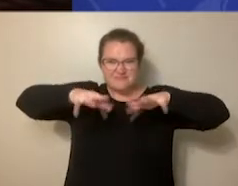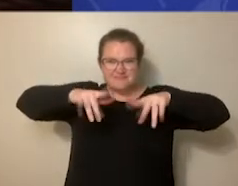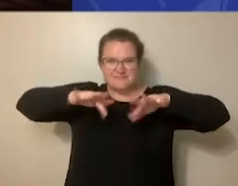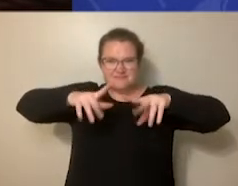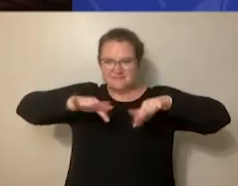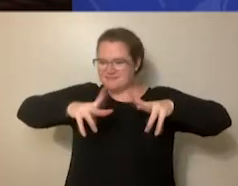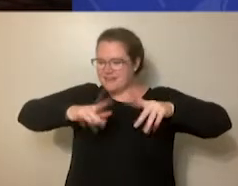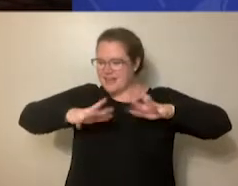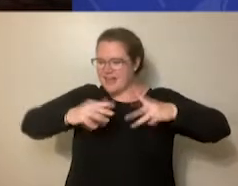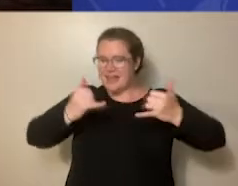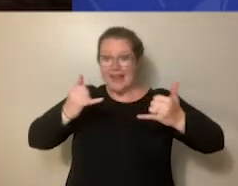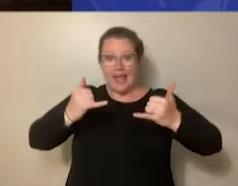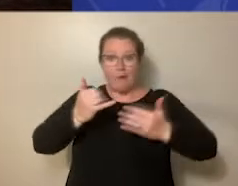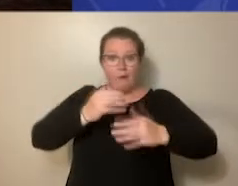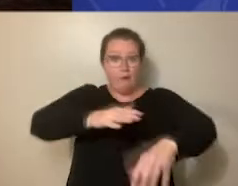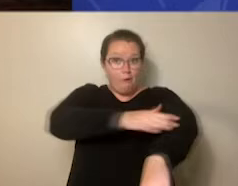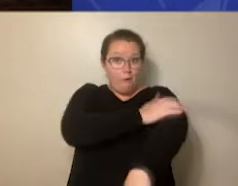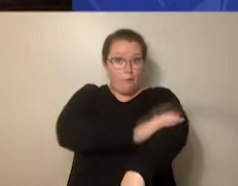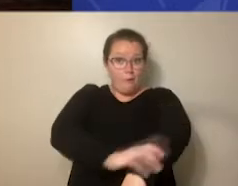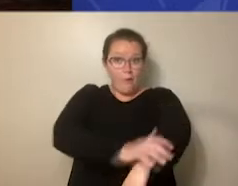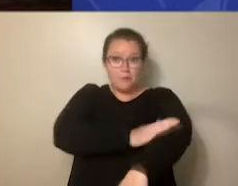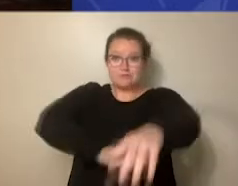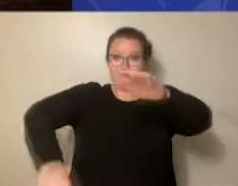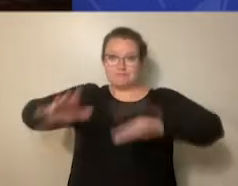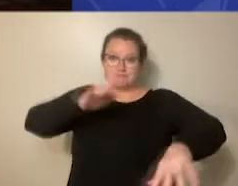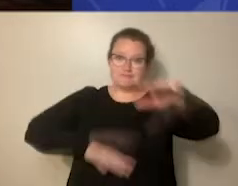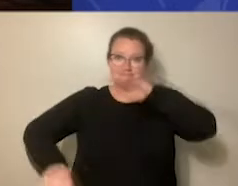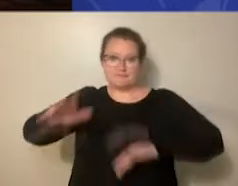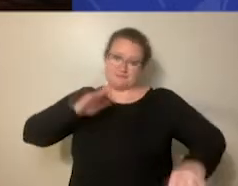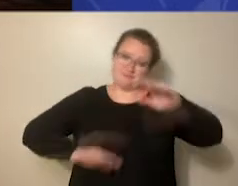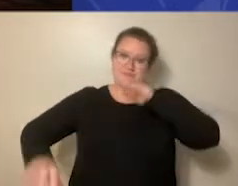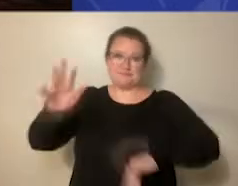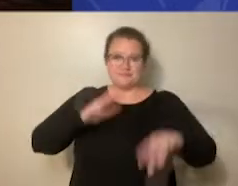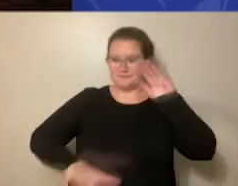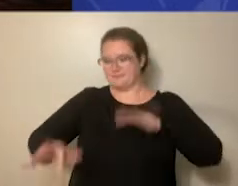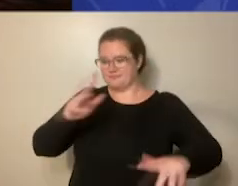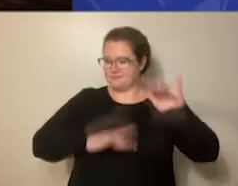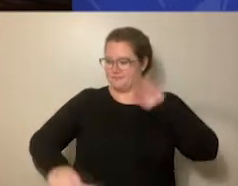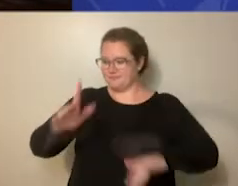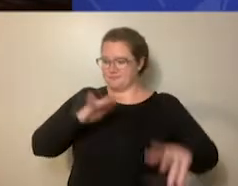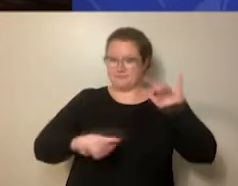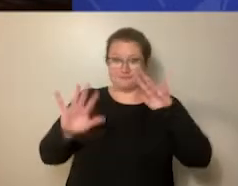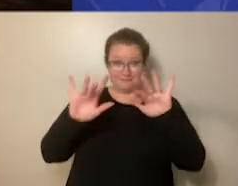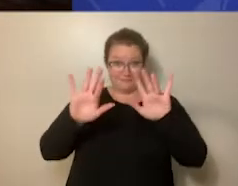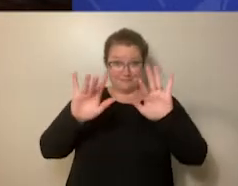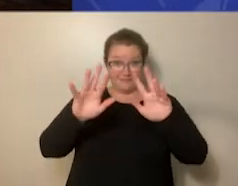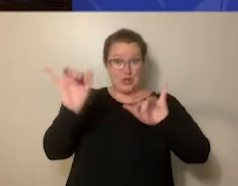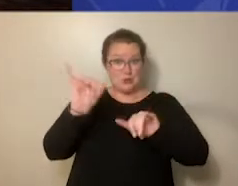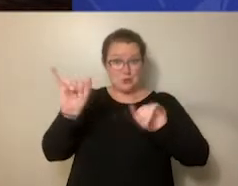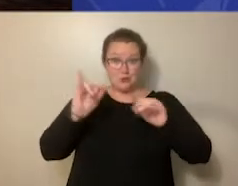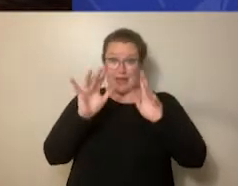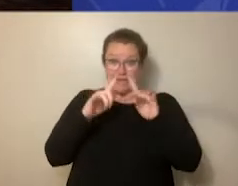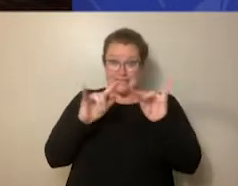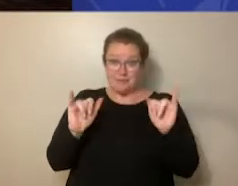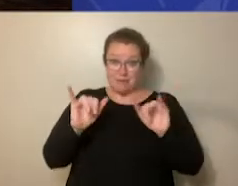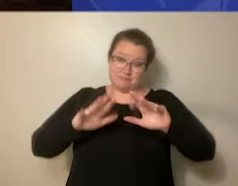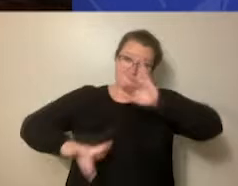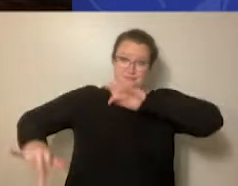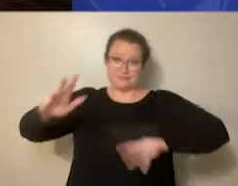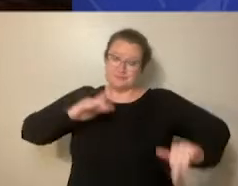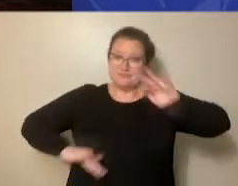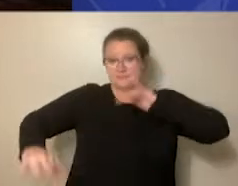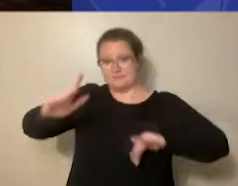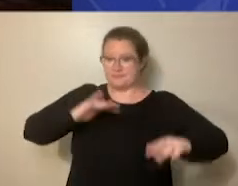then wiggling your arms. Wiggling your arms. And keep the fingers wiggling. And keep the fingers